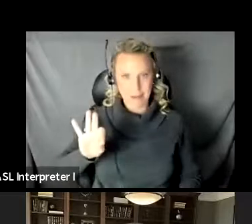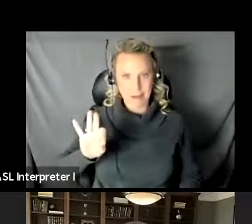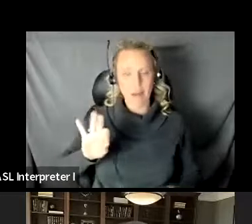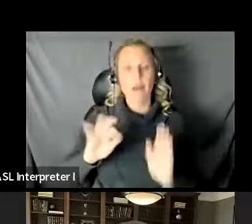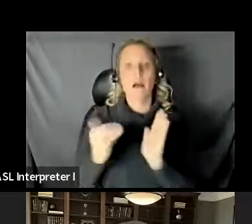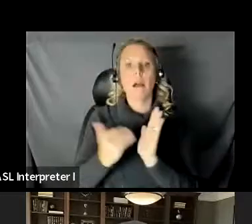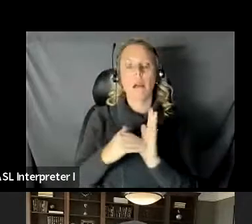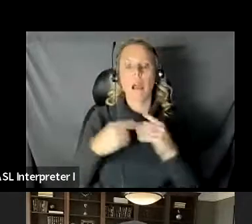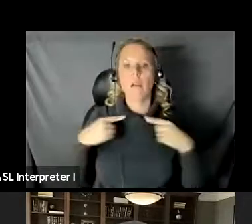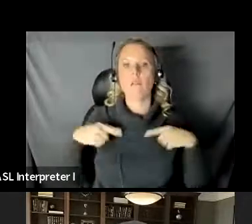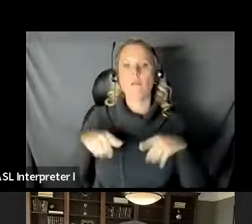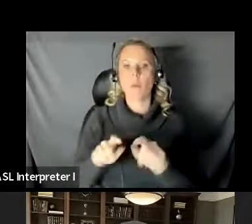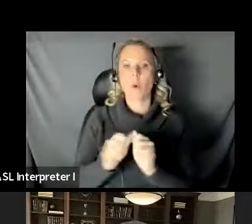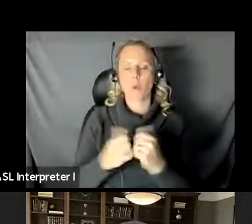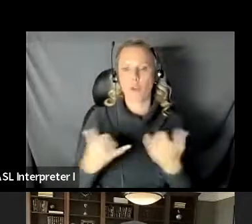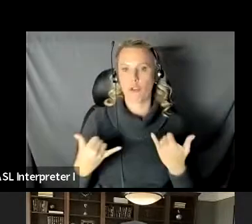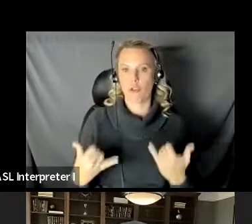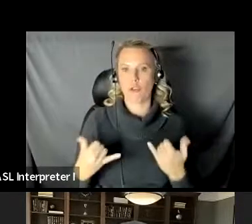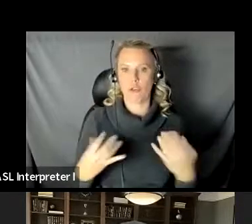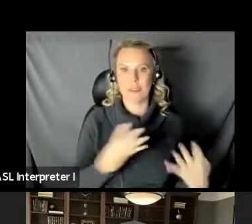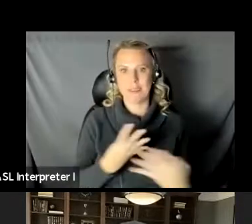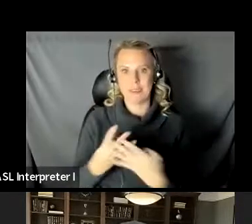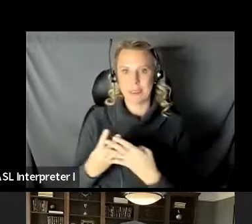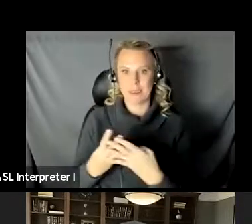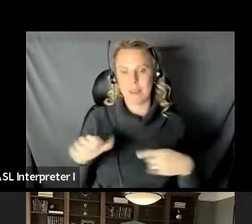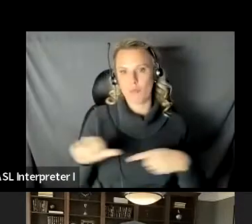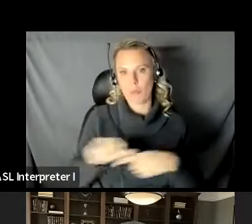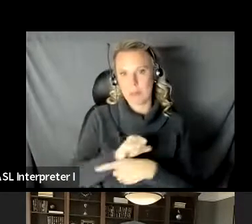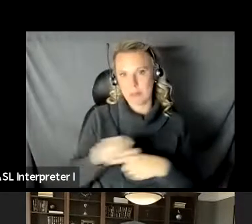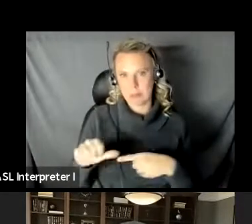again conform with our current sentencing practices.